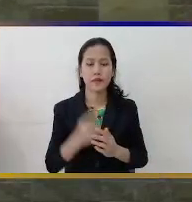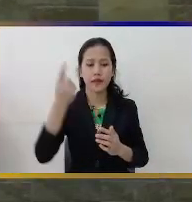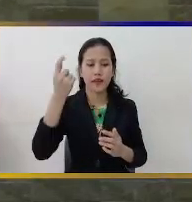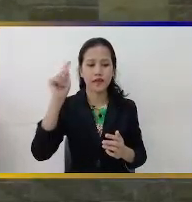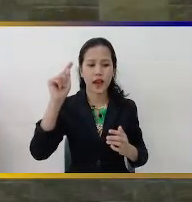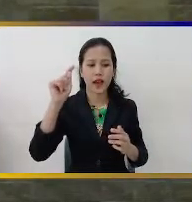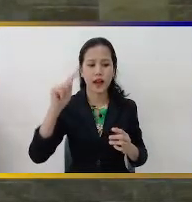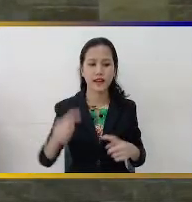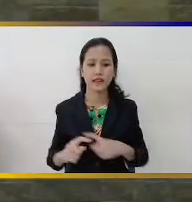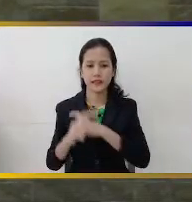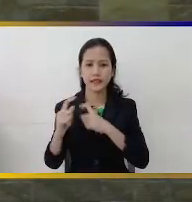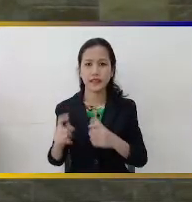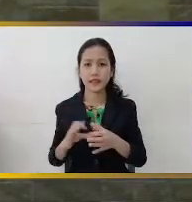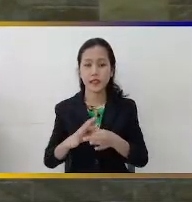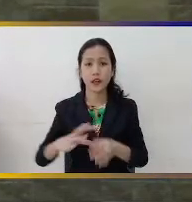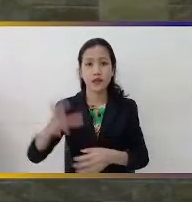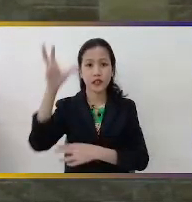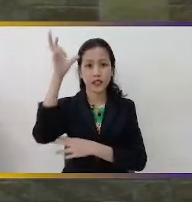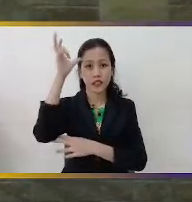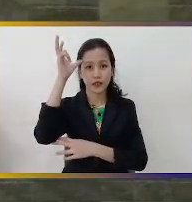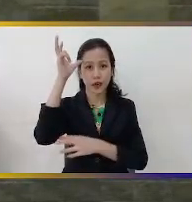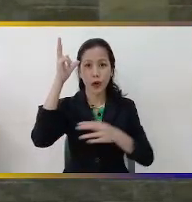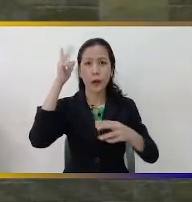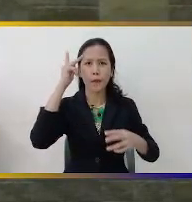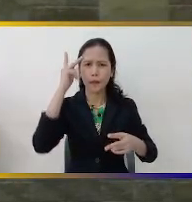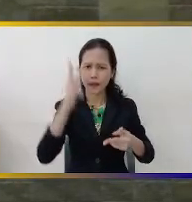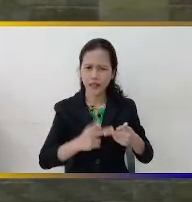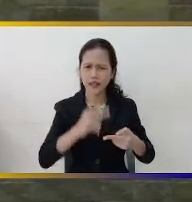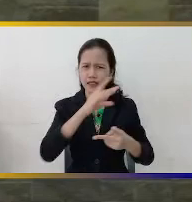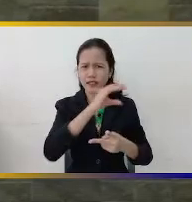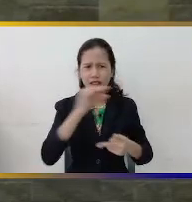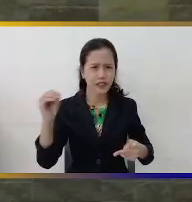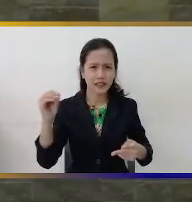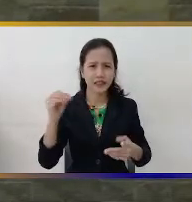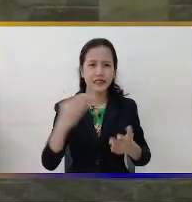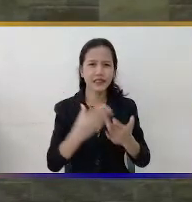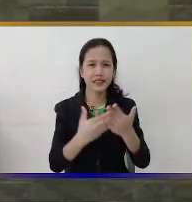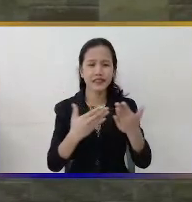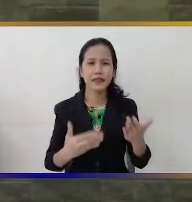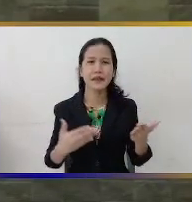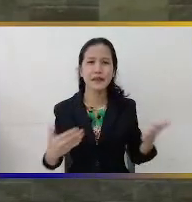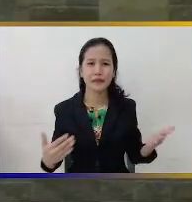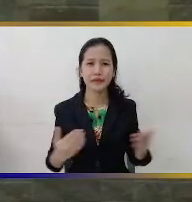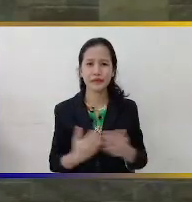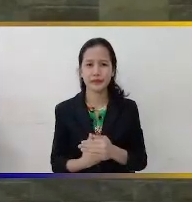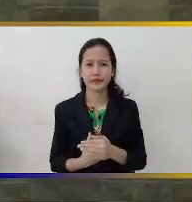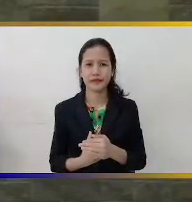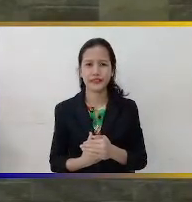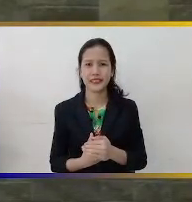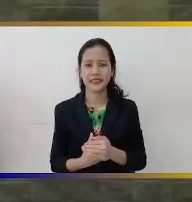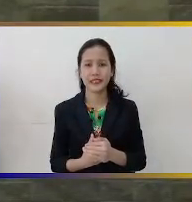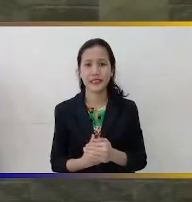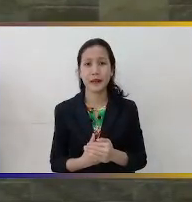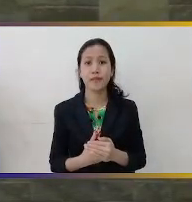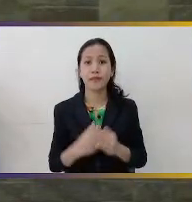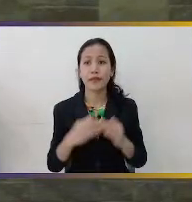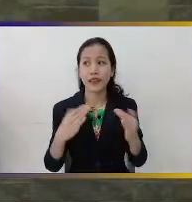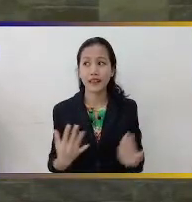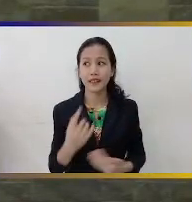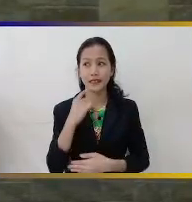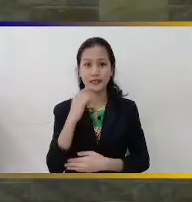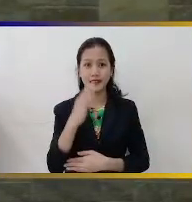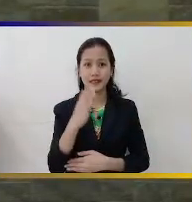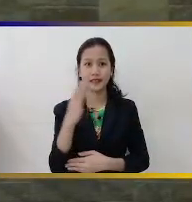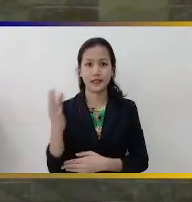sin of evil plans and devices. But the evil plans and devices. Now, sabi po dyan in